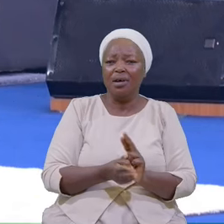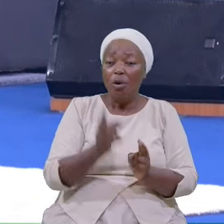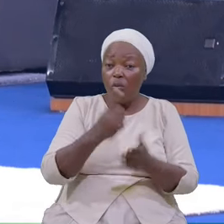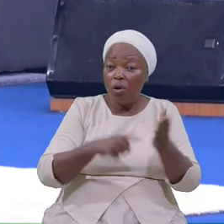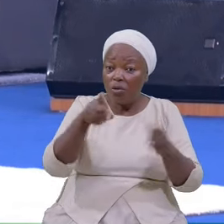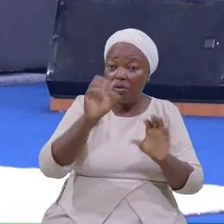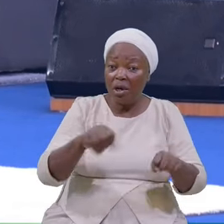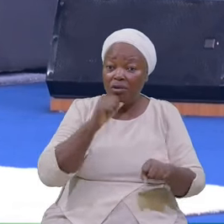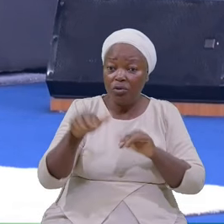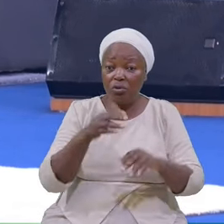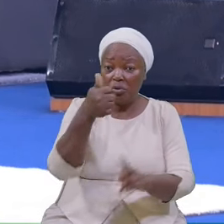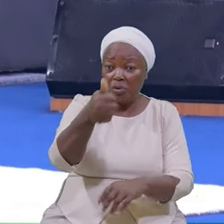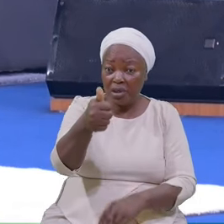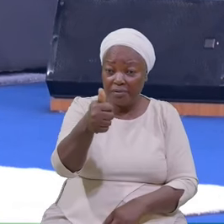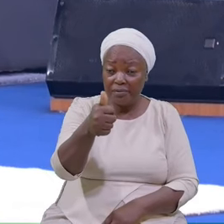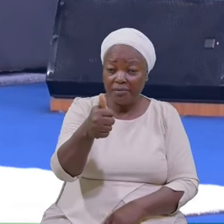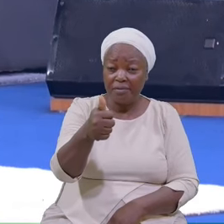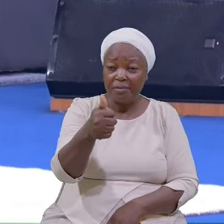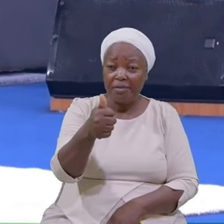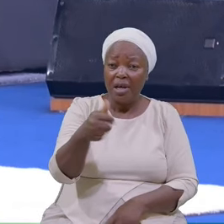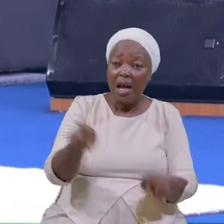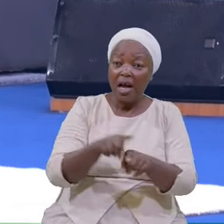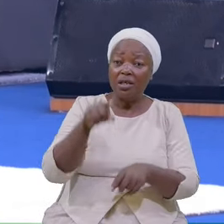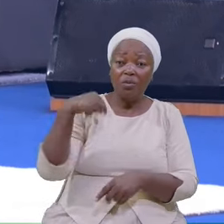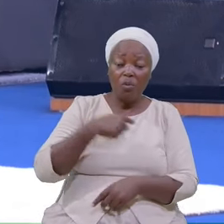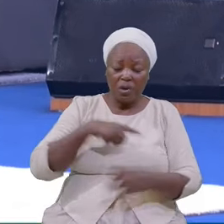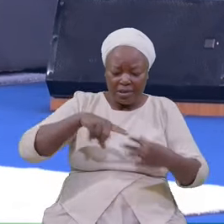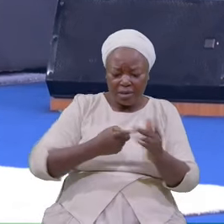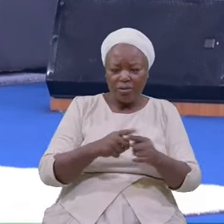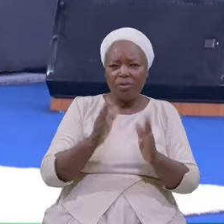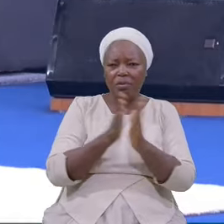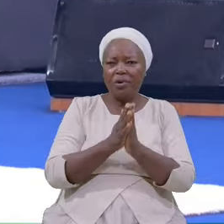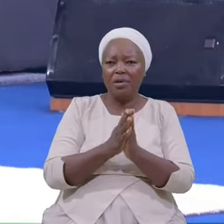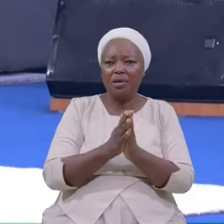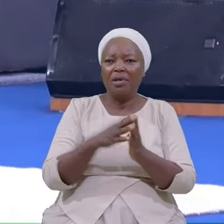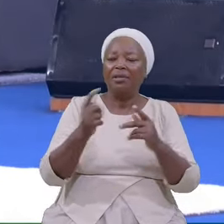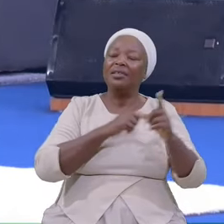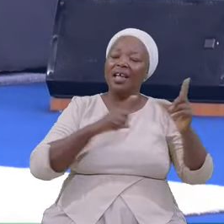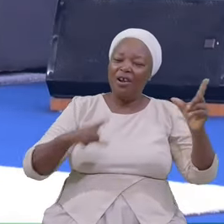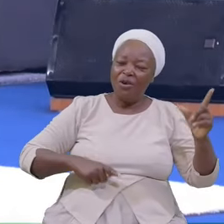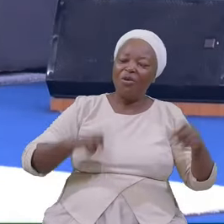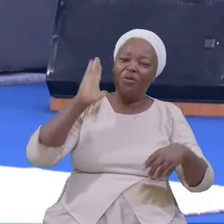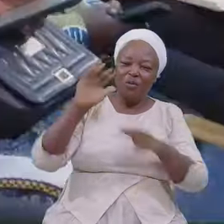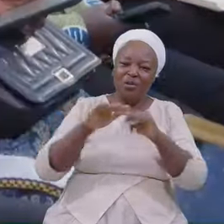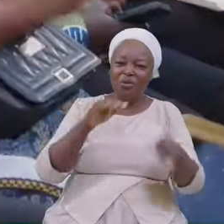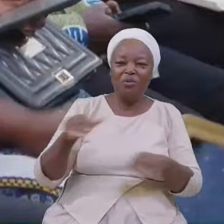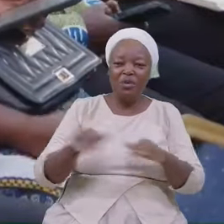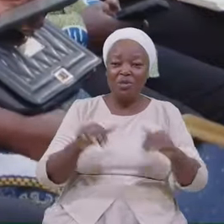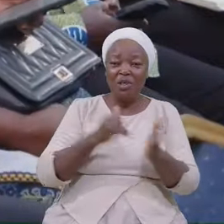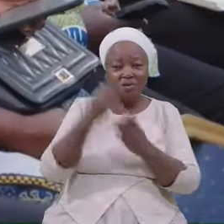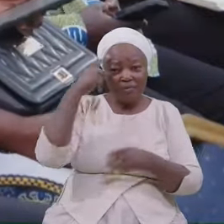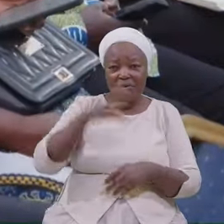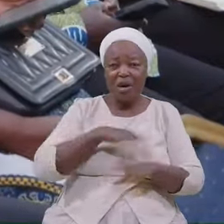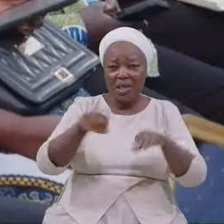by yourself, ce que vous ne pouvez pas vous faire, you begin to pray. Mais comme on commence à prier, the Lord will give you repentance. Le Seigneur